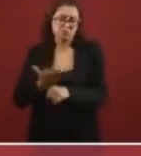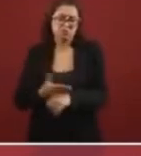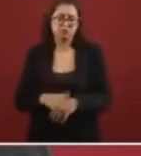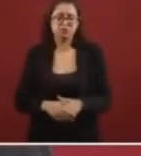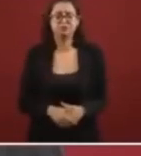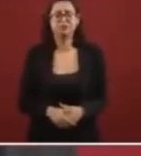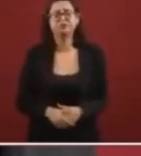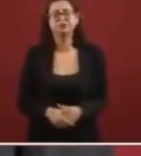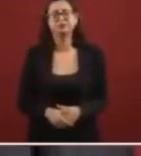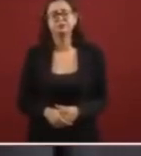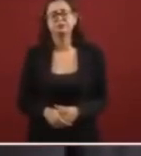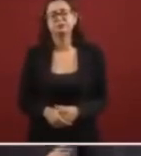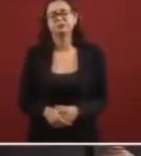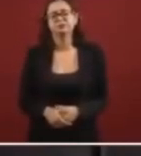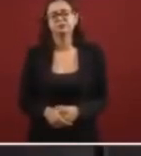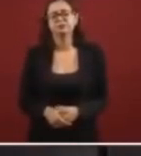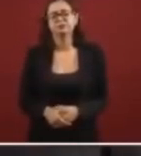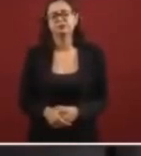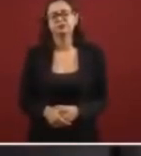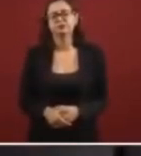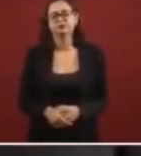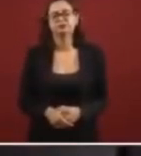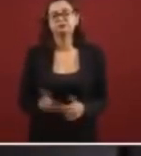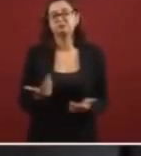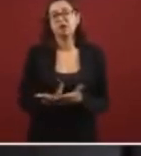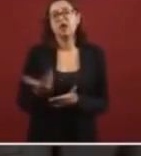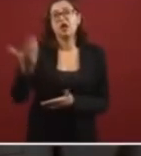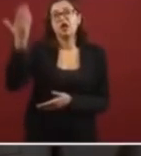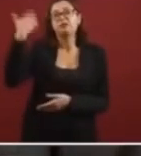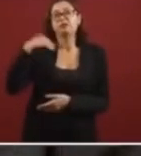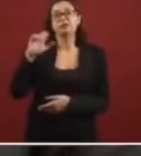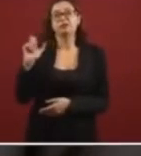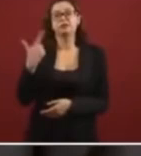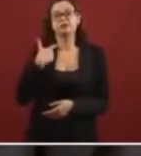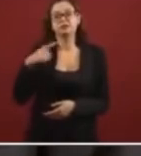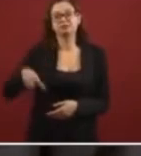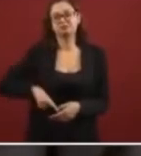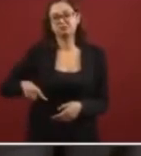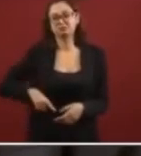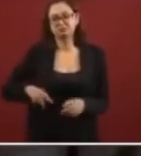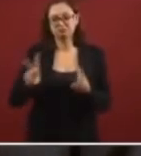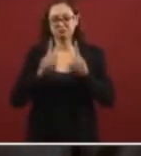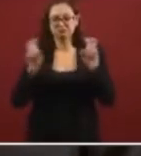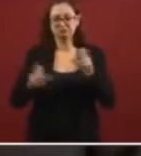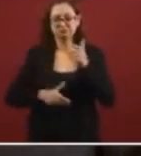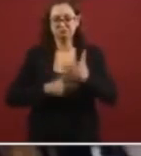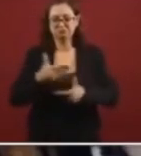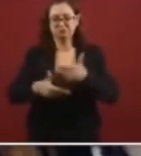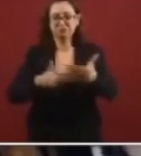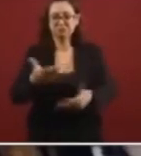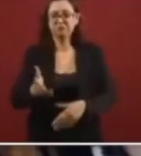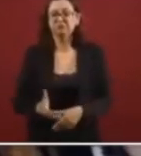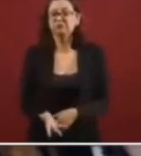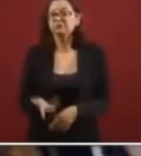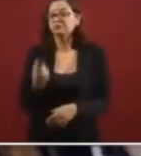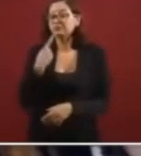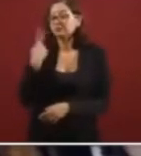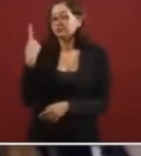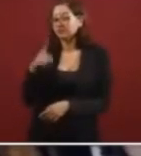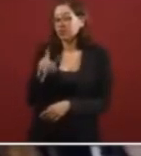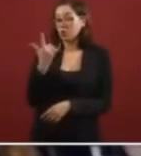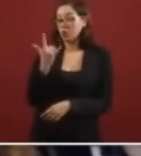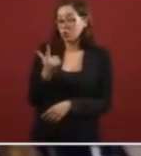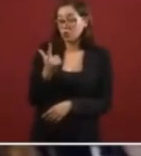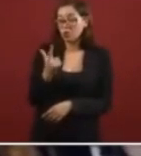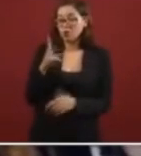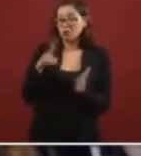Antes, before, esto no this would not prosper. Porque, because, sí, es de julio de yes, because sí, this